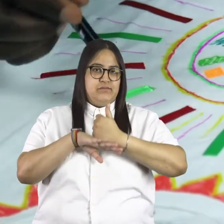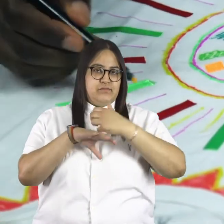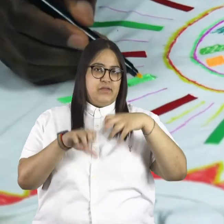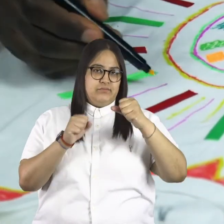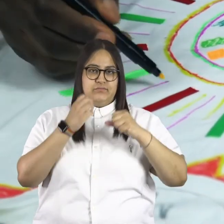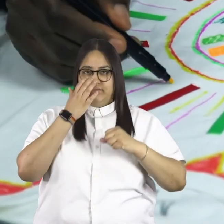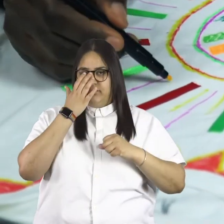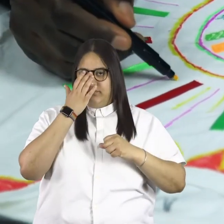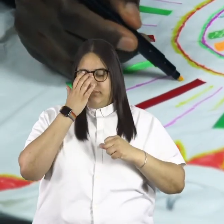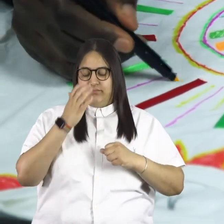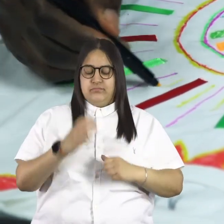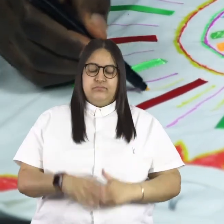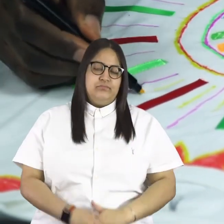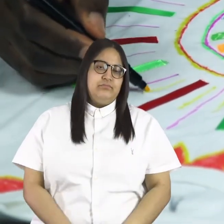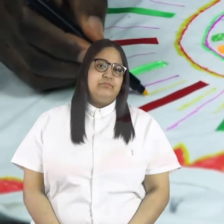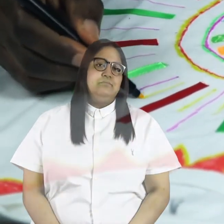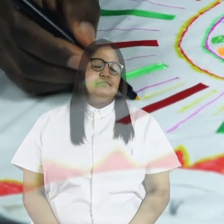Halfway up.